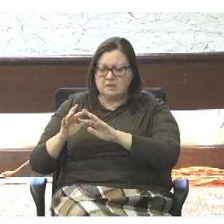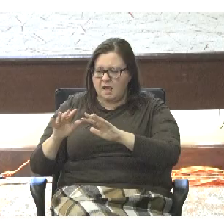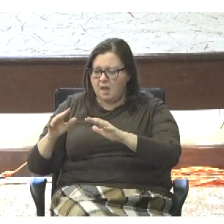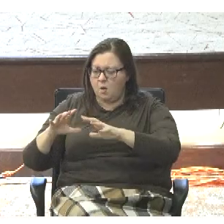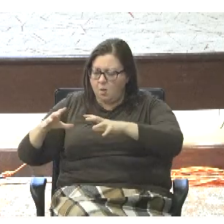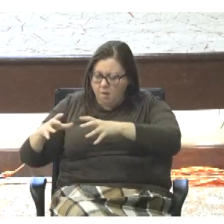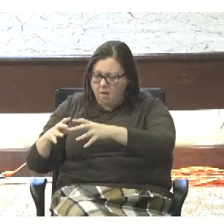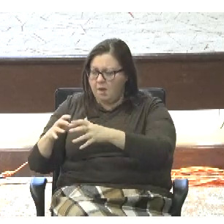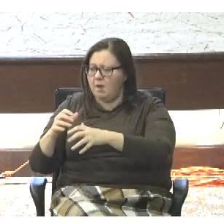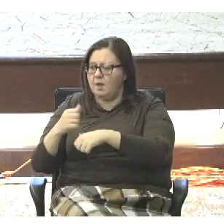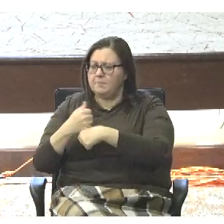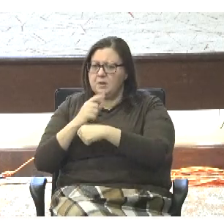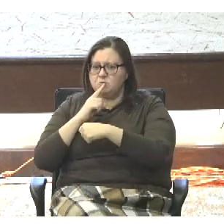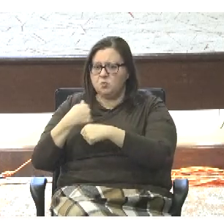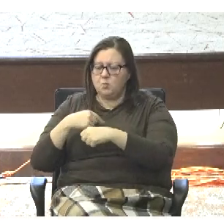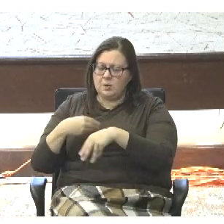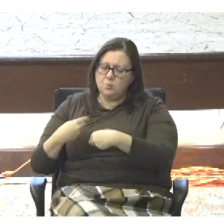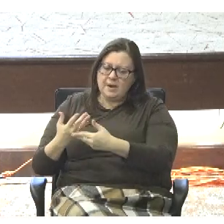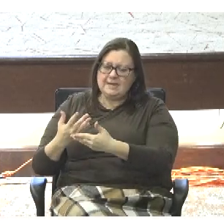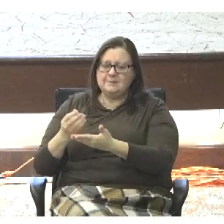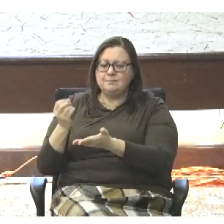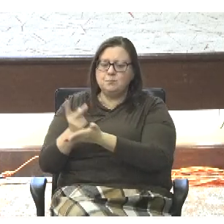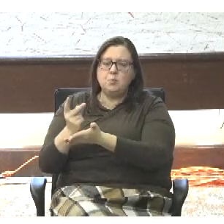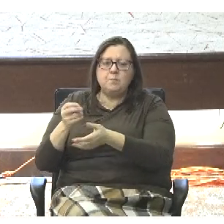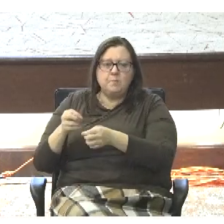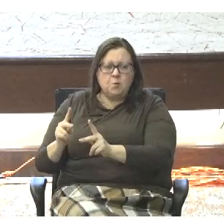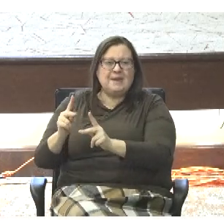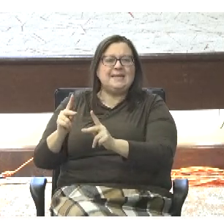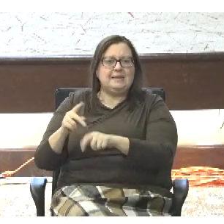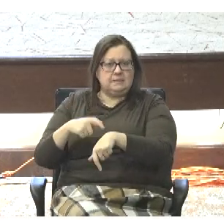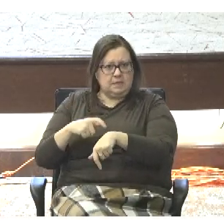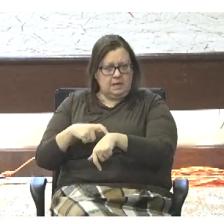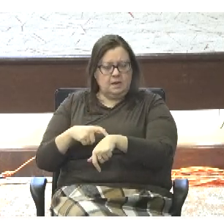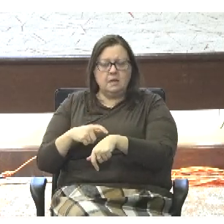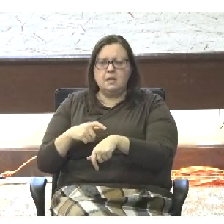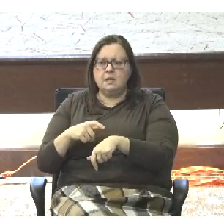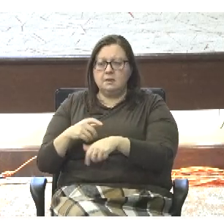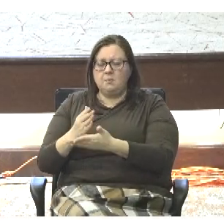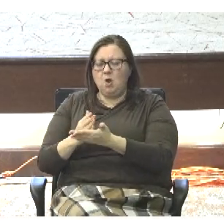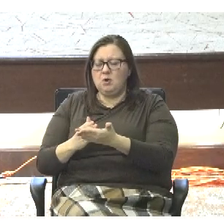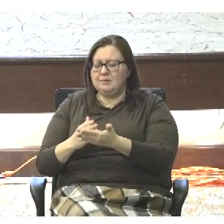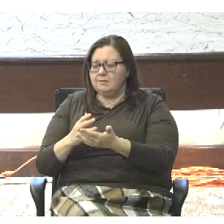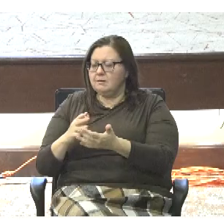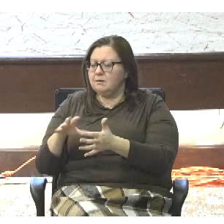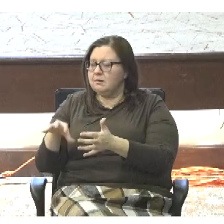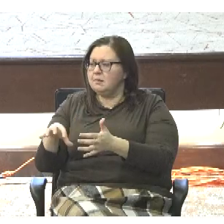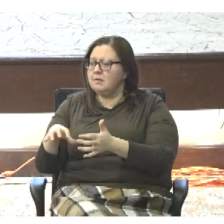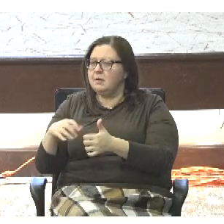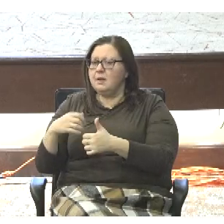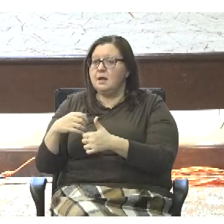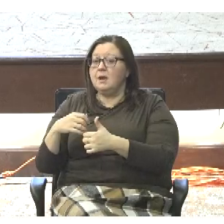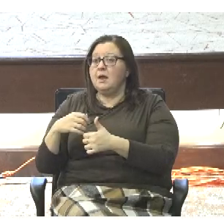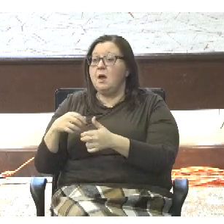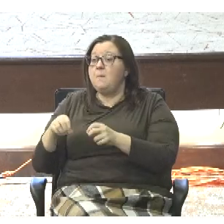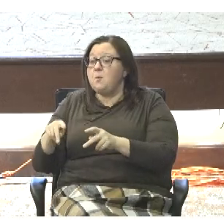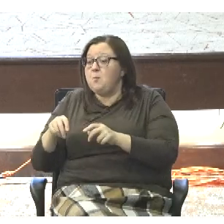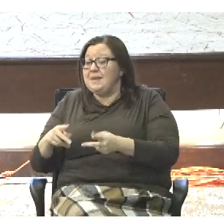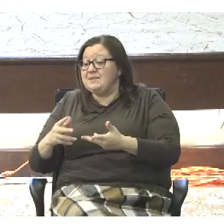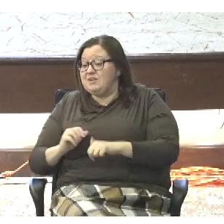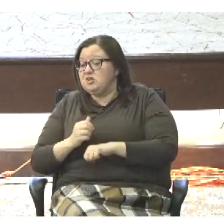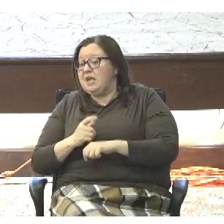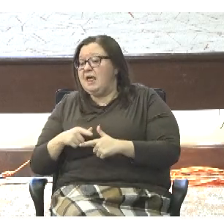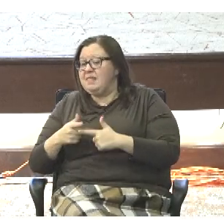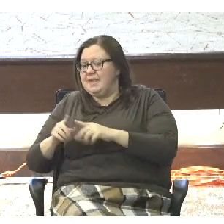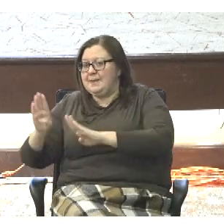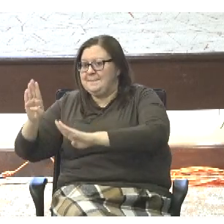make sure that we're ready to go on the permitting side of things and rolling straight in to getting this project out to bid. We are